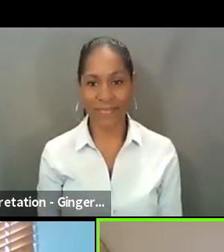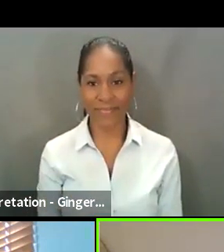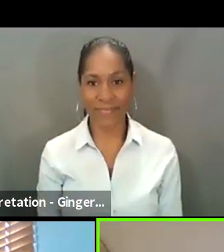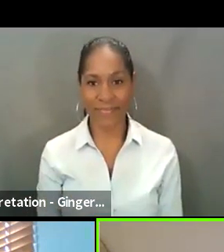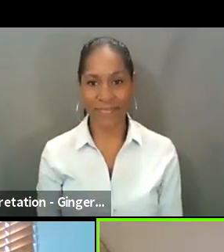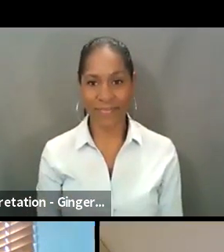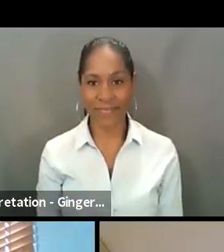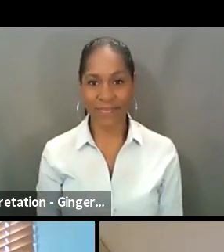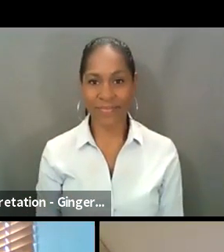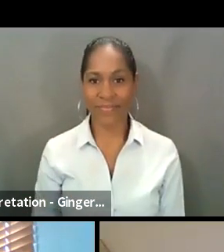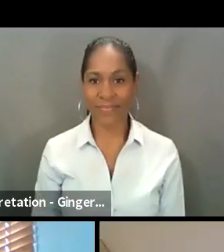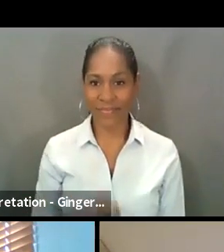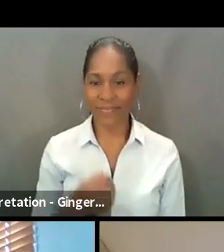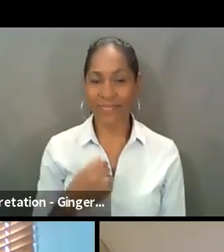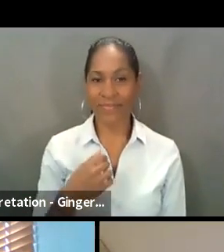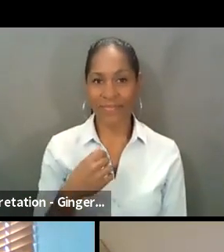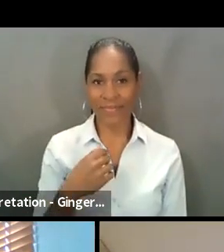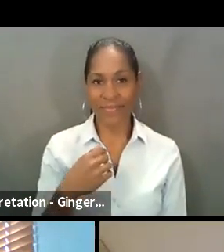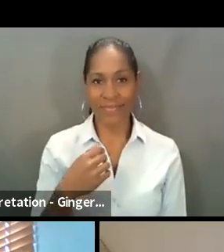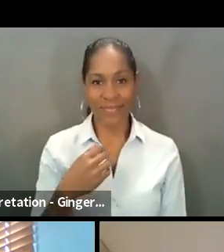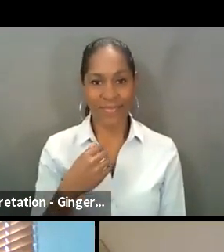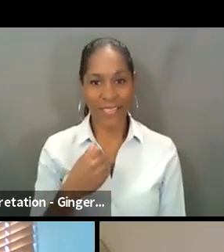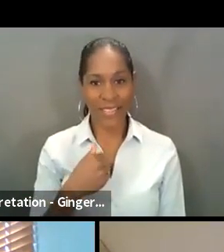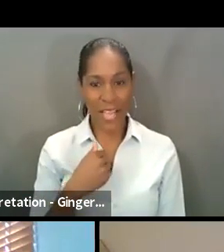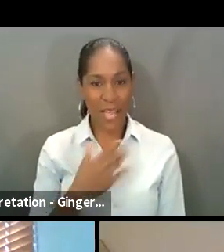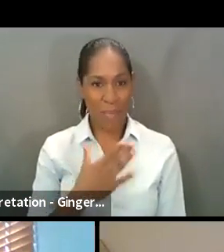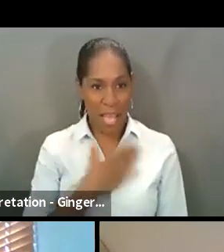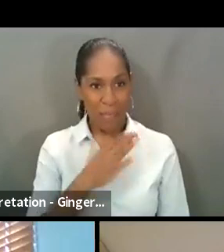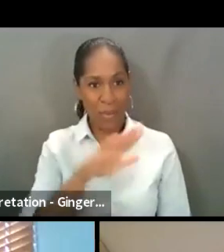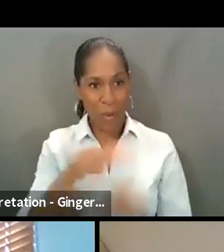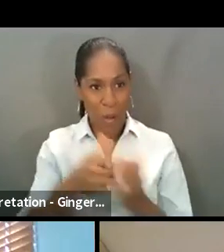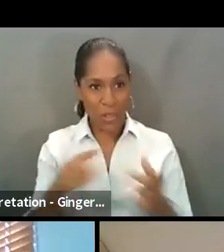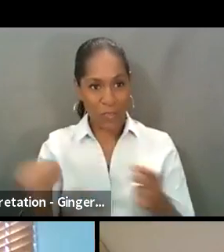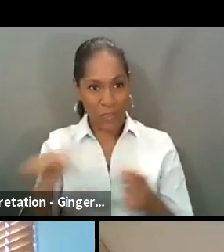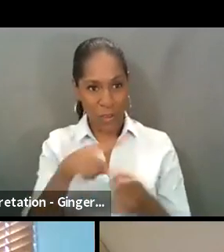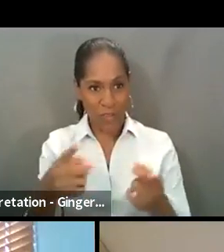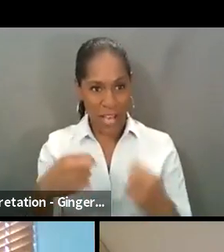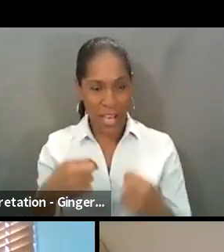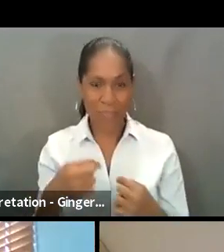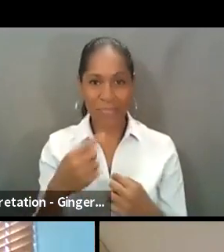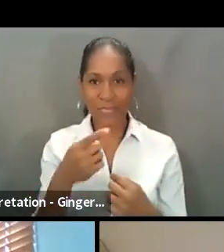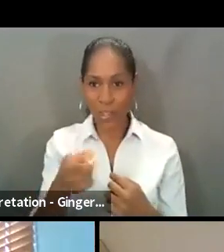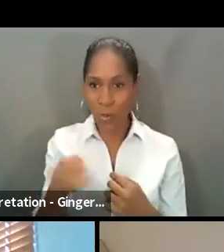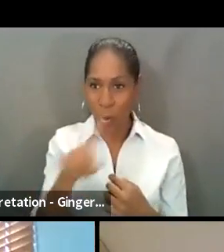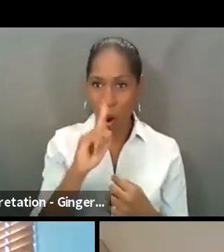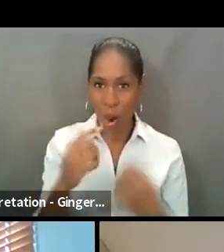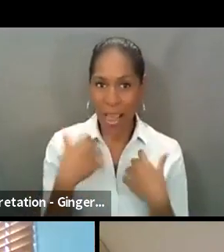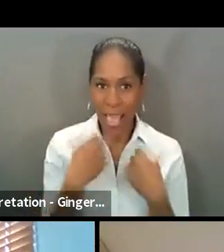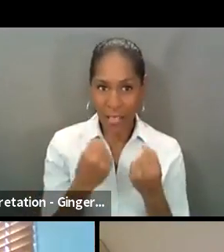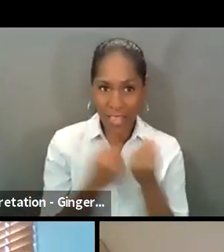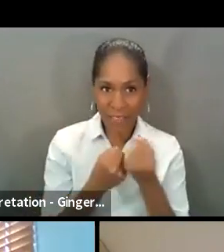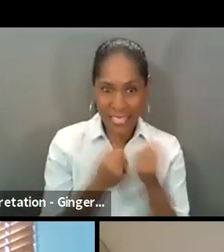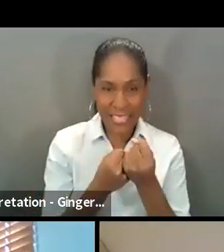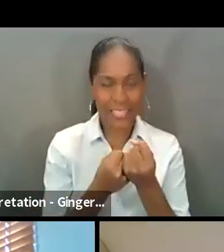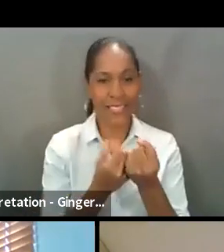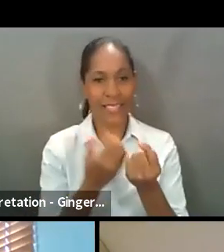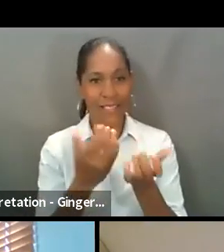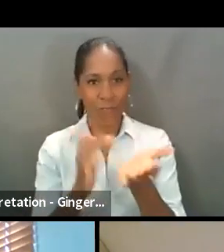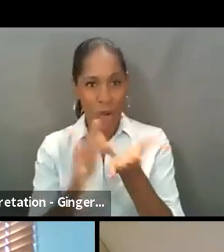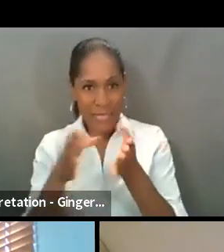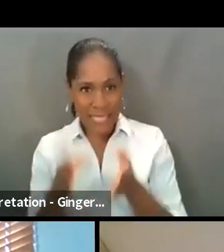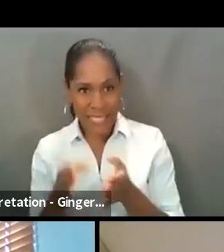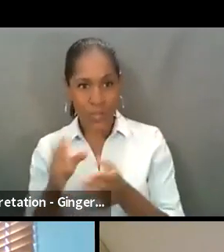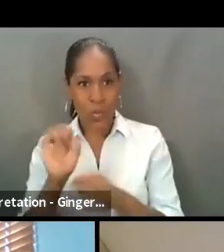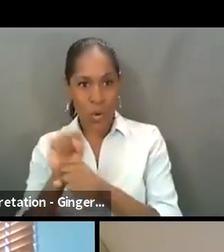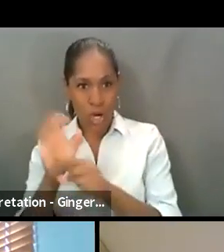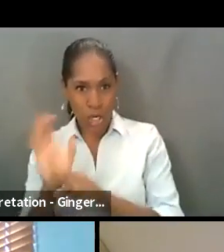I'm happy to be enjoyed by all of y'all as health advocates, community health workers, and a pharmacist. As I mentioned